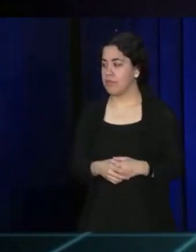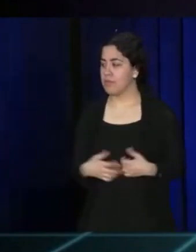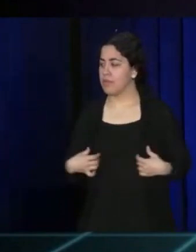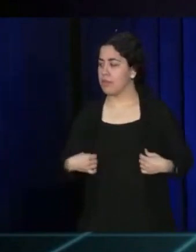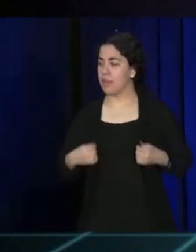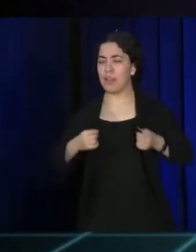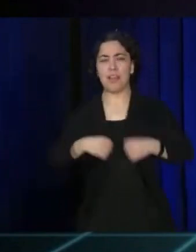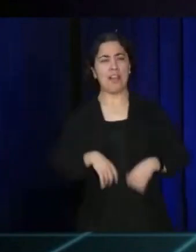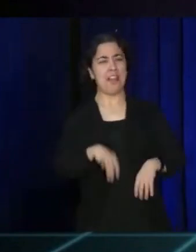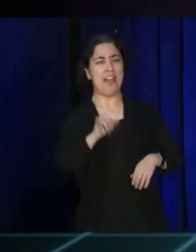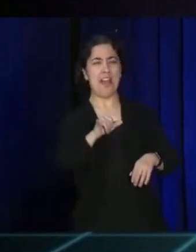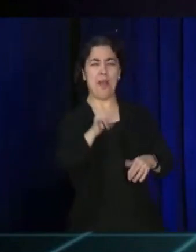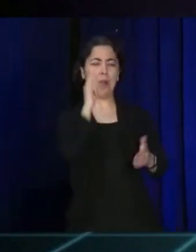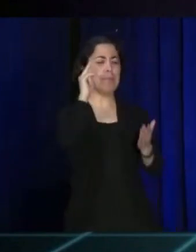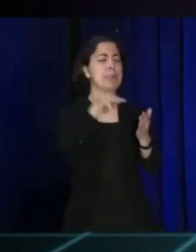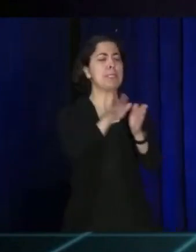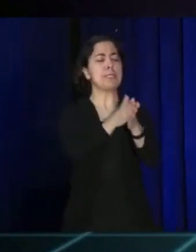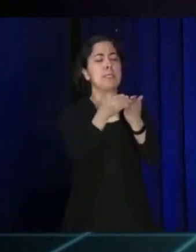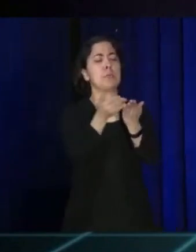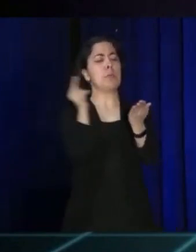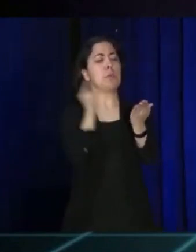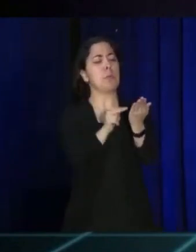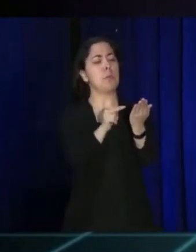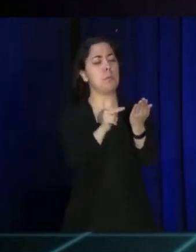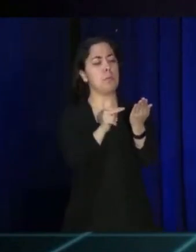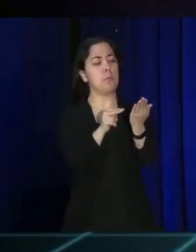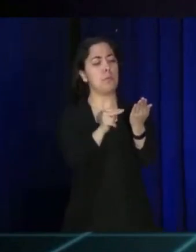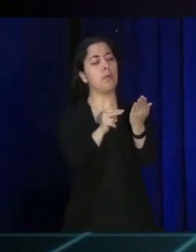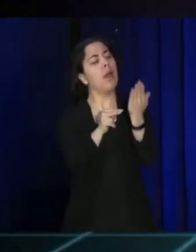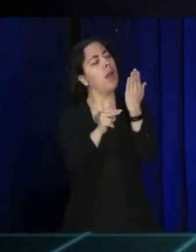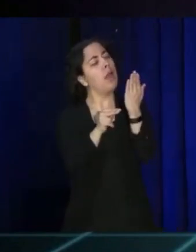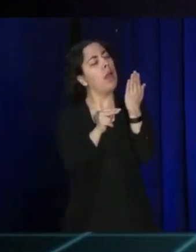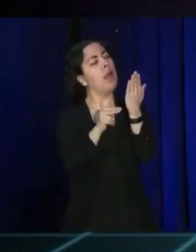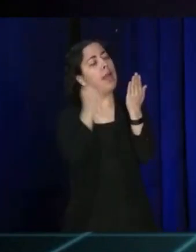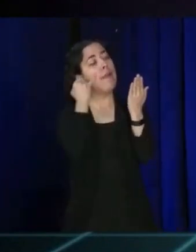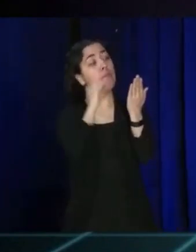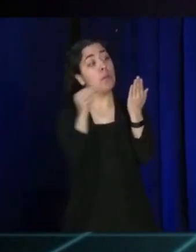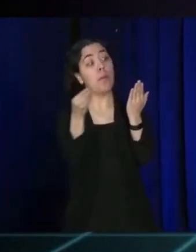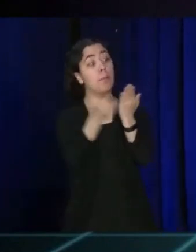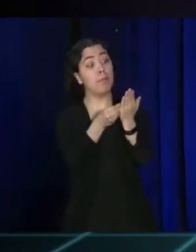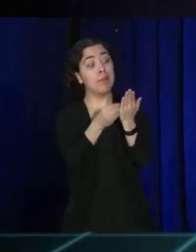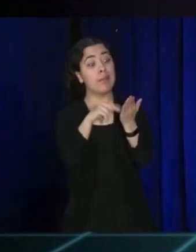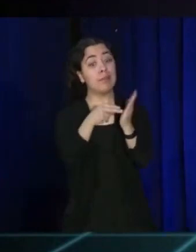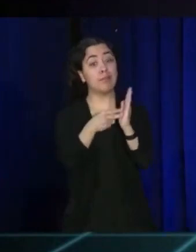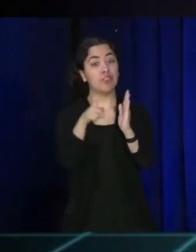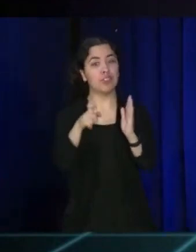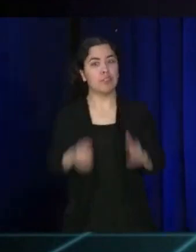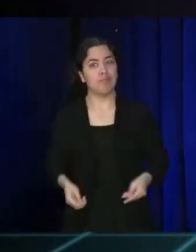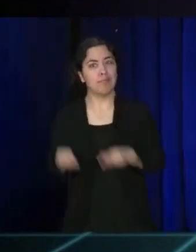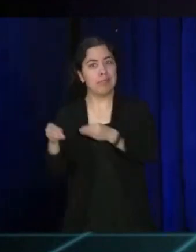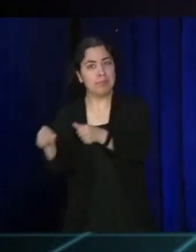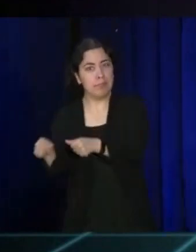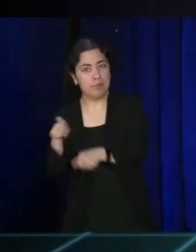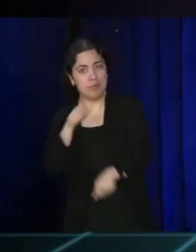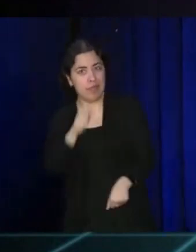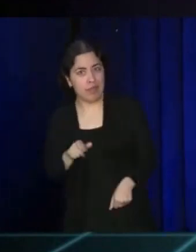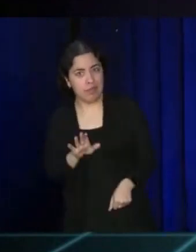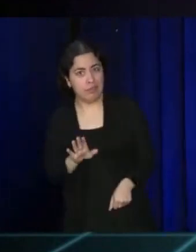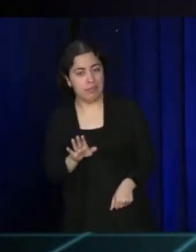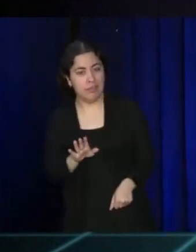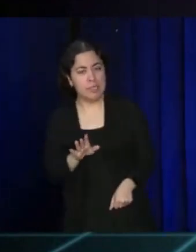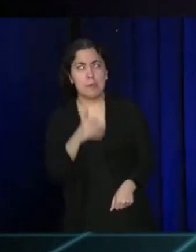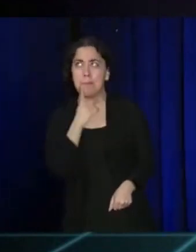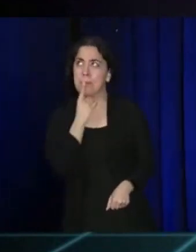Oh, let me see that. If you don't have any money, you should not buy anything.